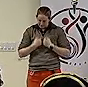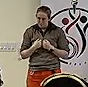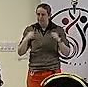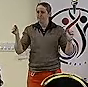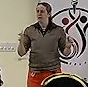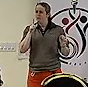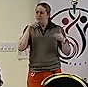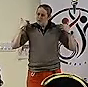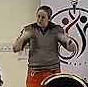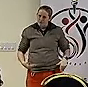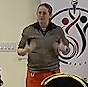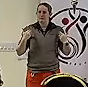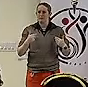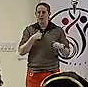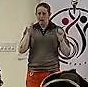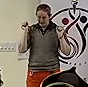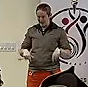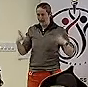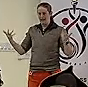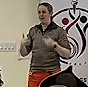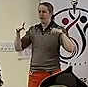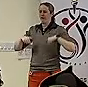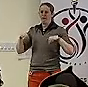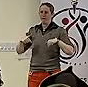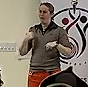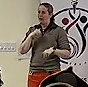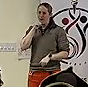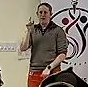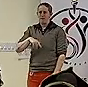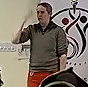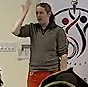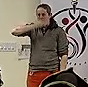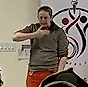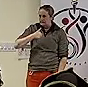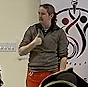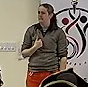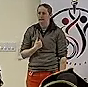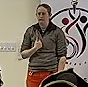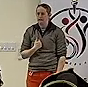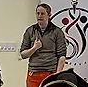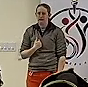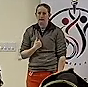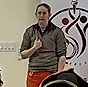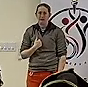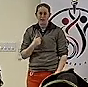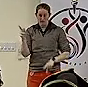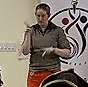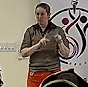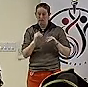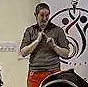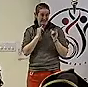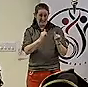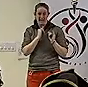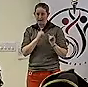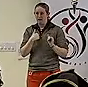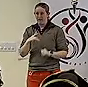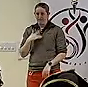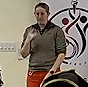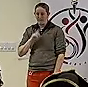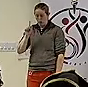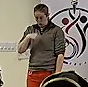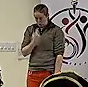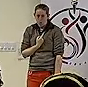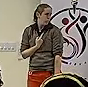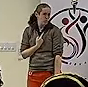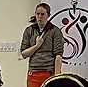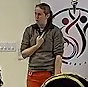Prescott Club, I can be my true self. There is no masking. There's people that are a lot like me, so I don't feel like I'm alone. That's something